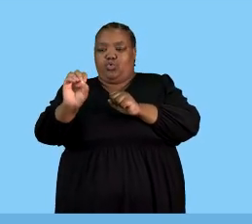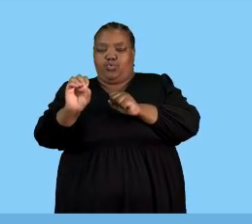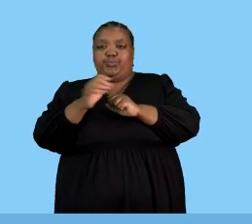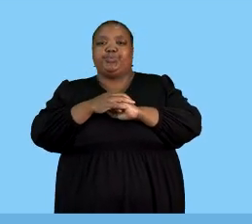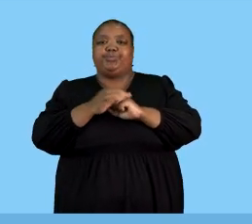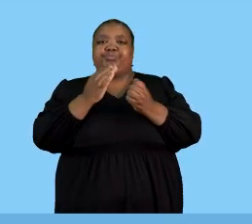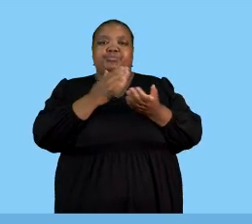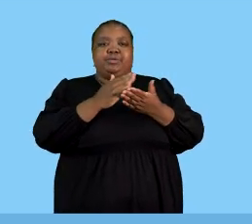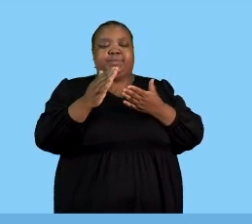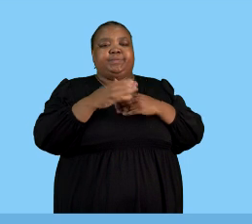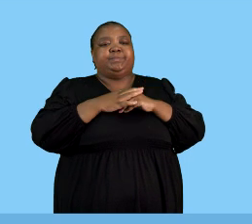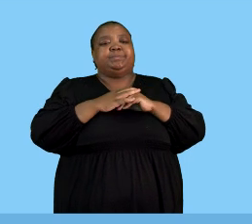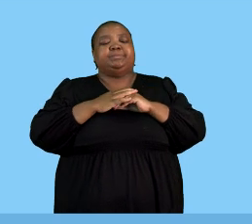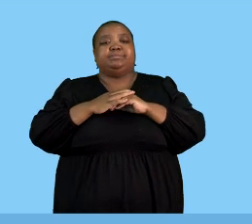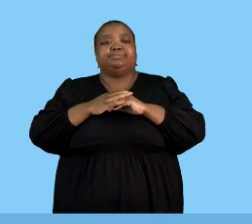Let's erase that.